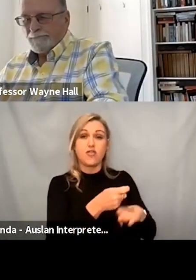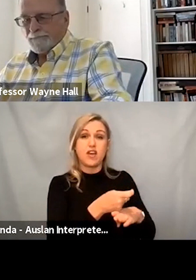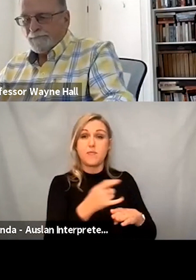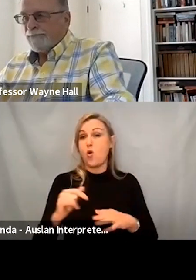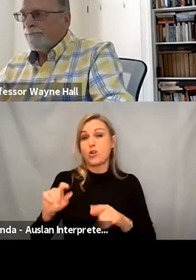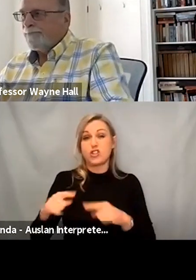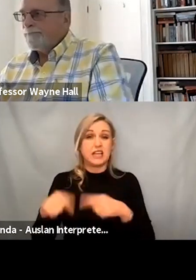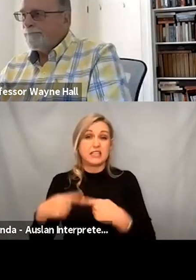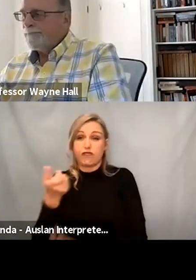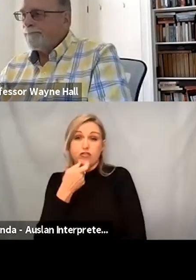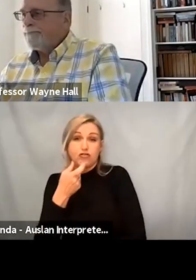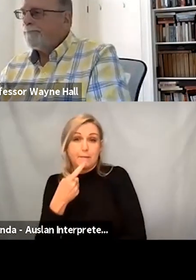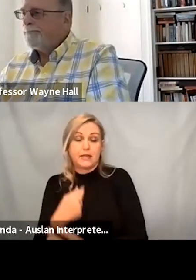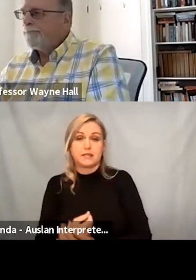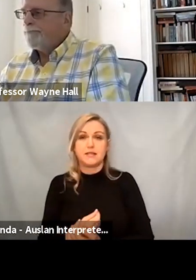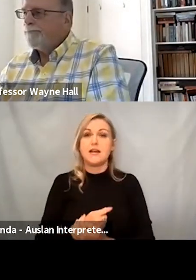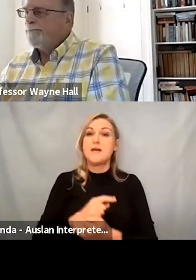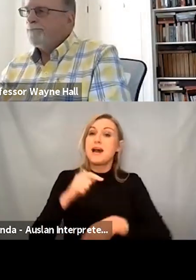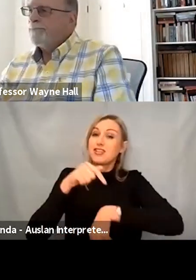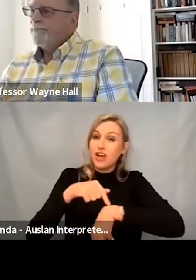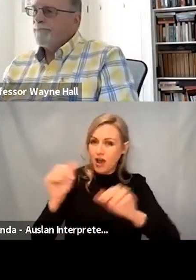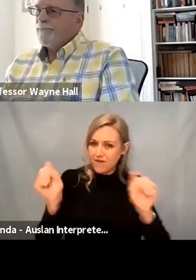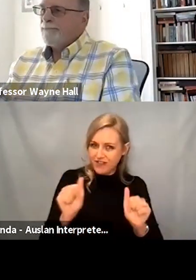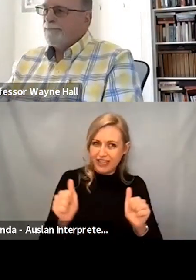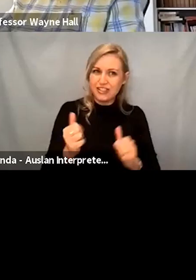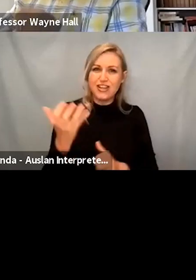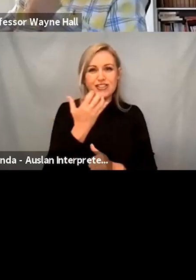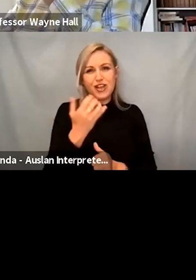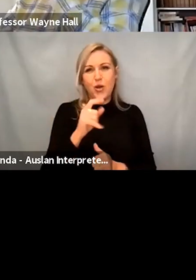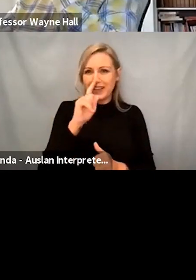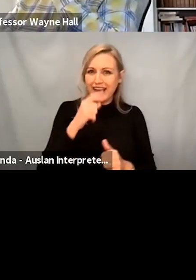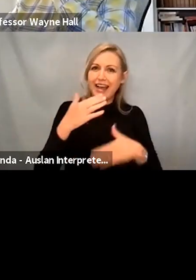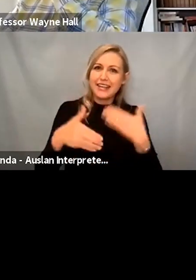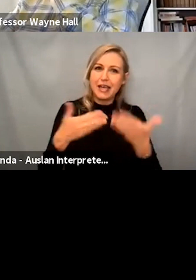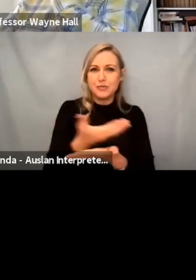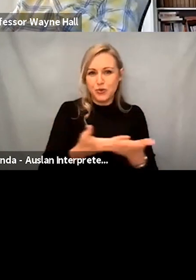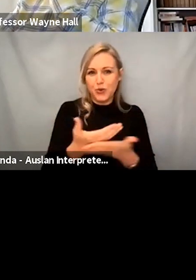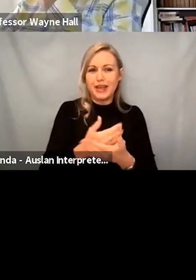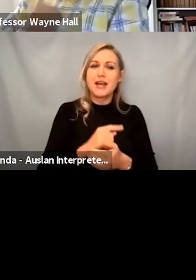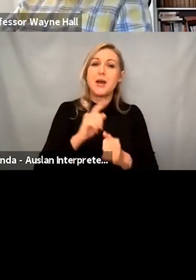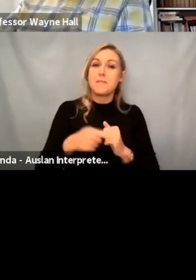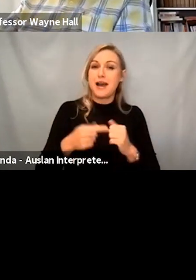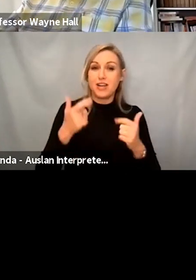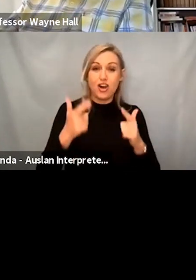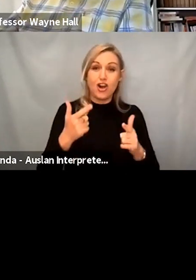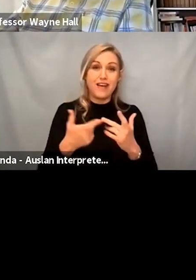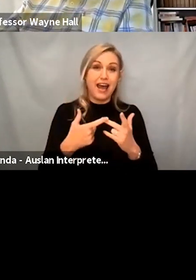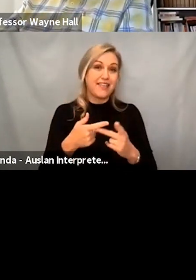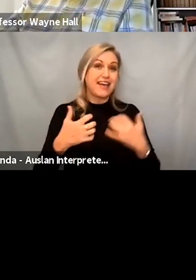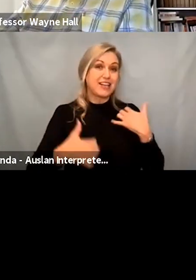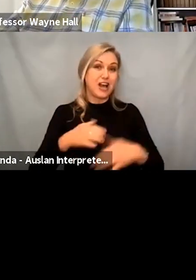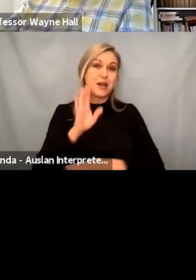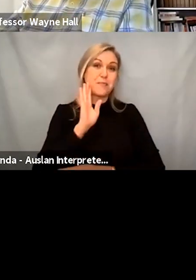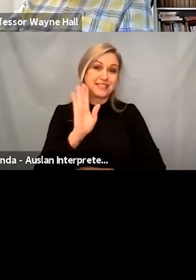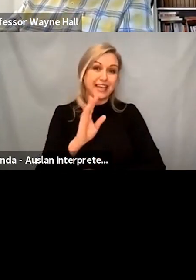But we are out of time, so I'm sorry we can't keep discussing this, but we have lots of exciting presentations coming up, and